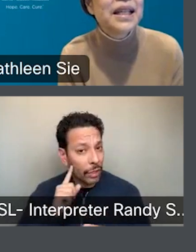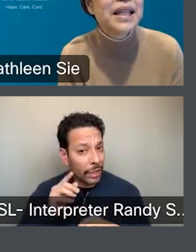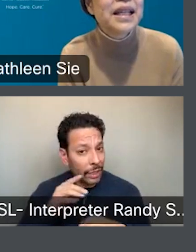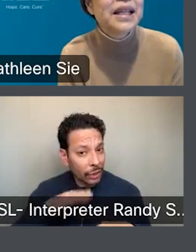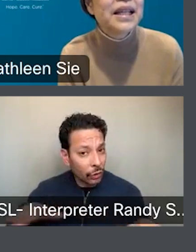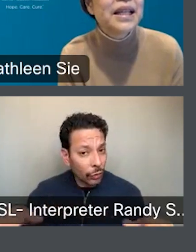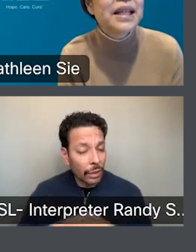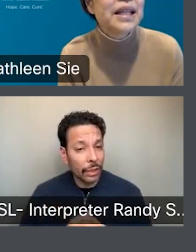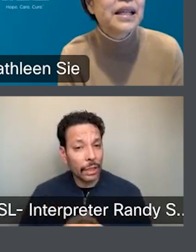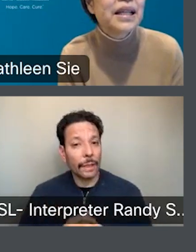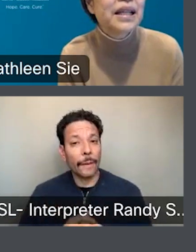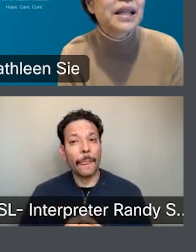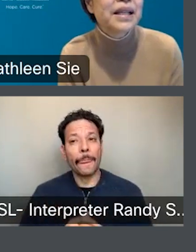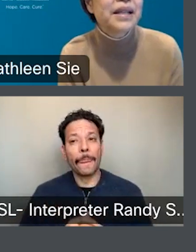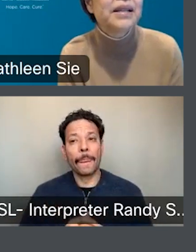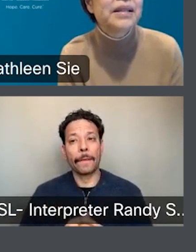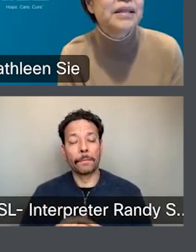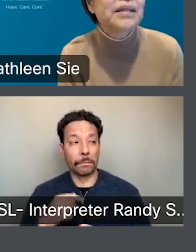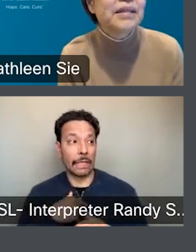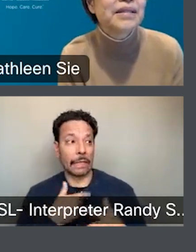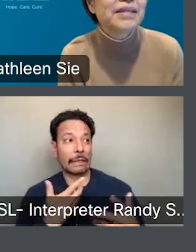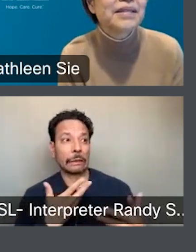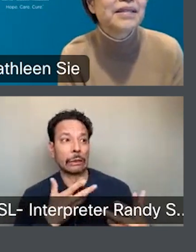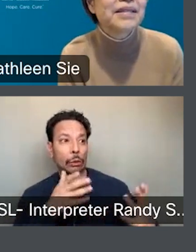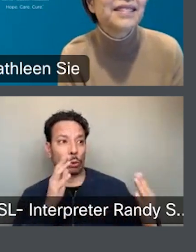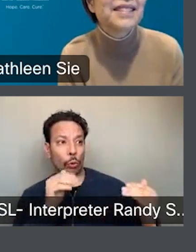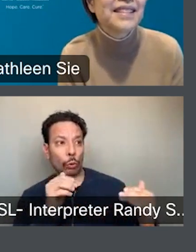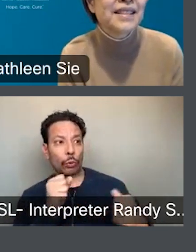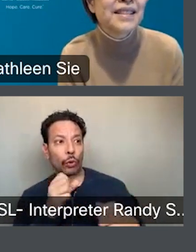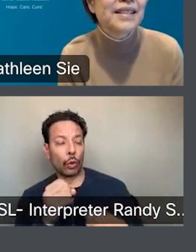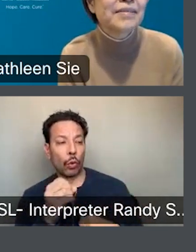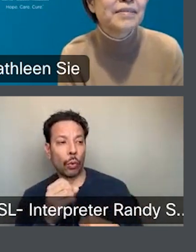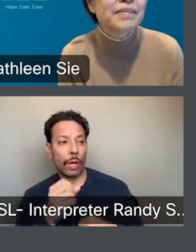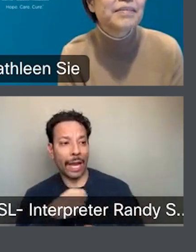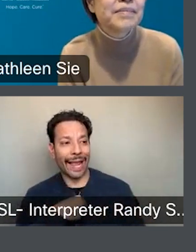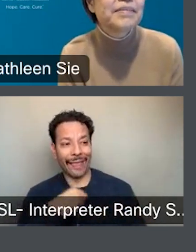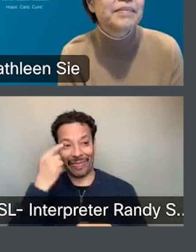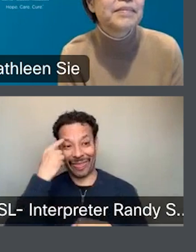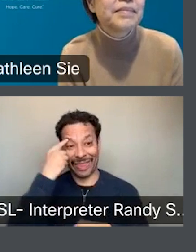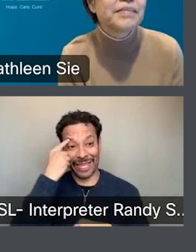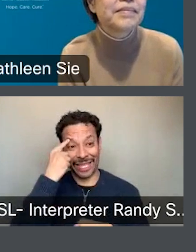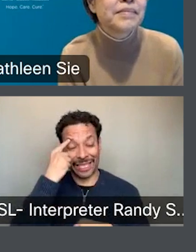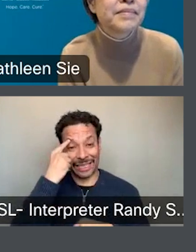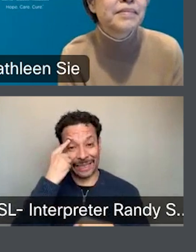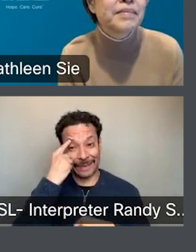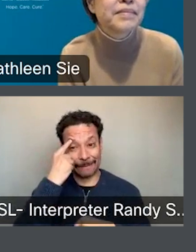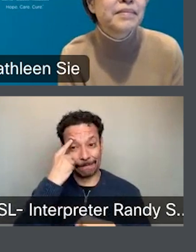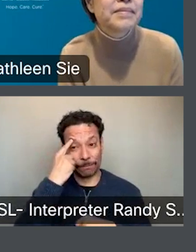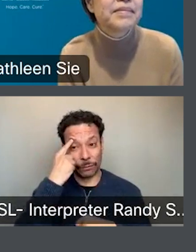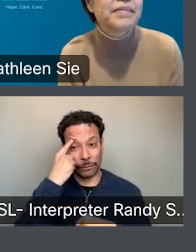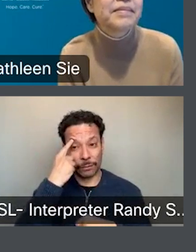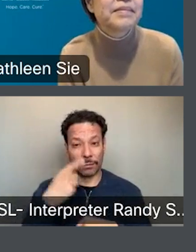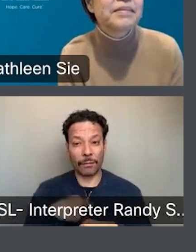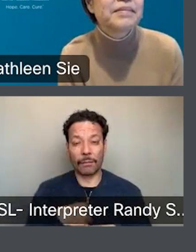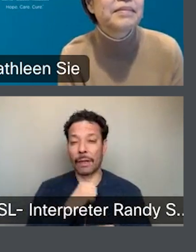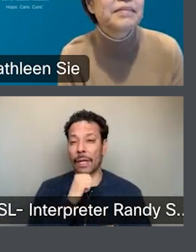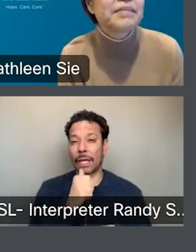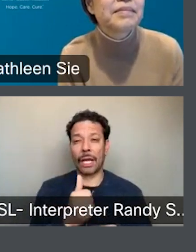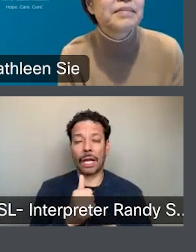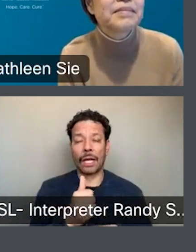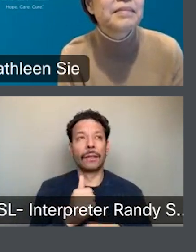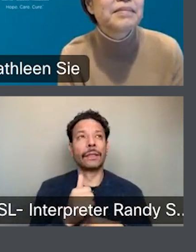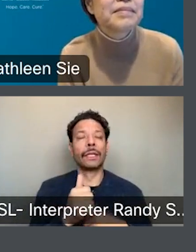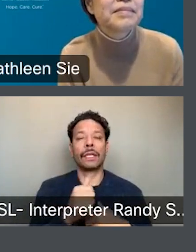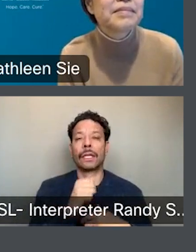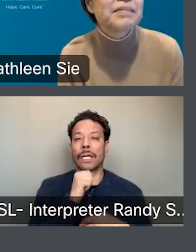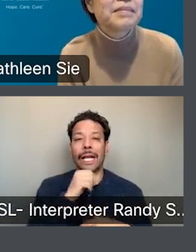I certainly hope so. I think that I'm not in